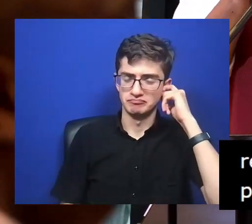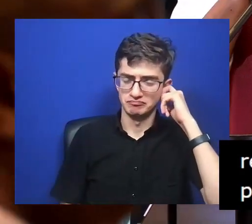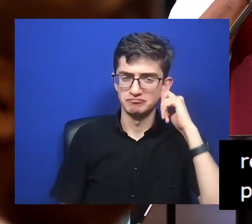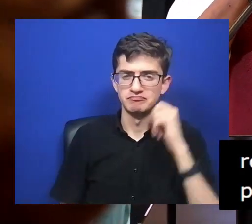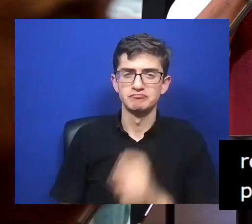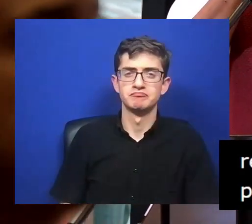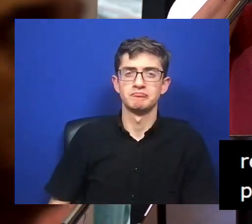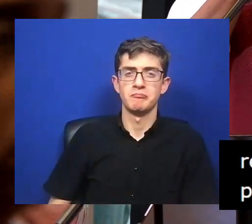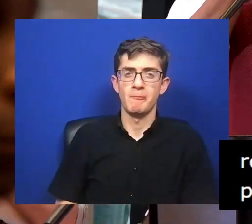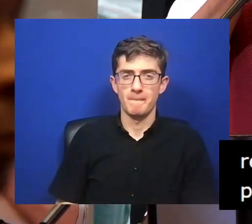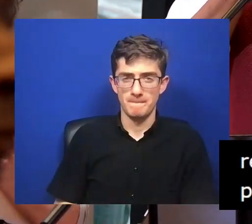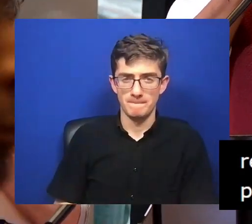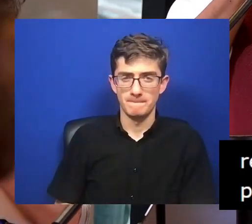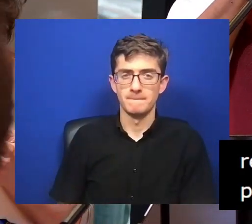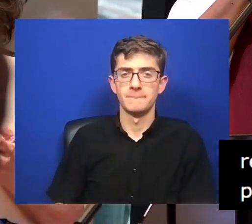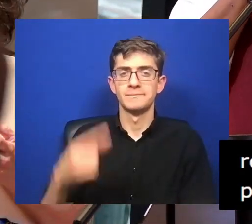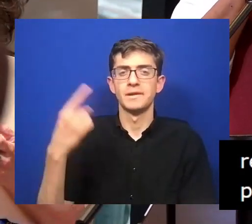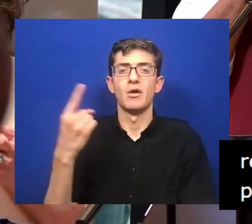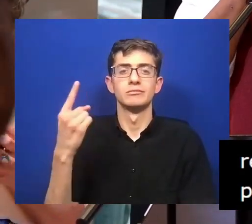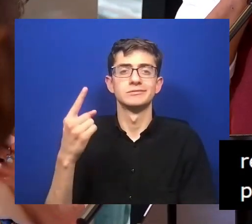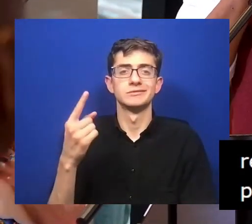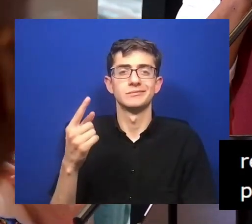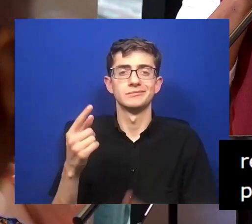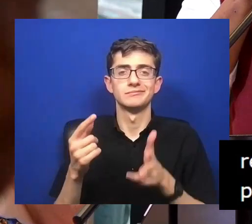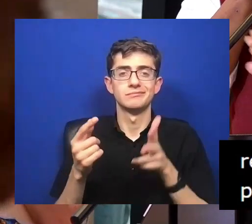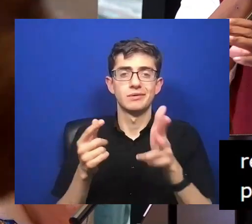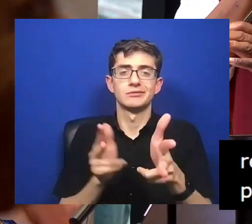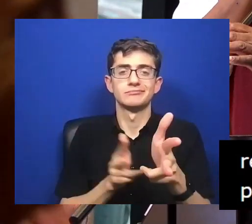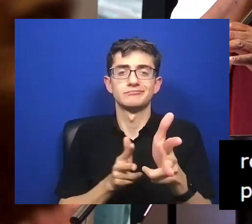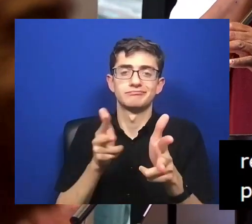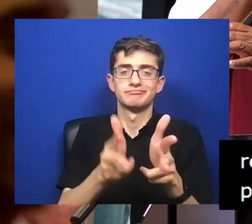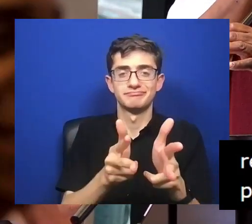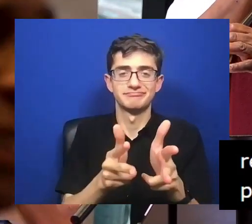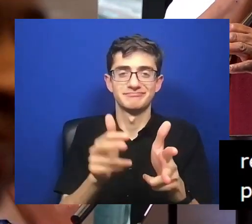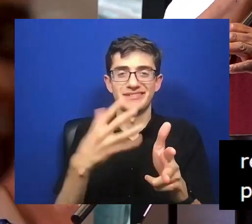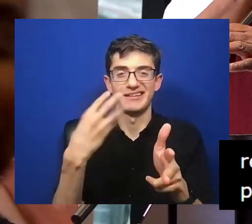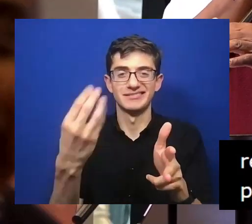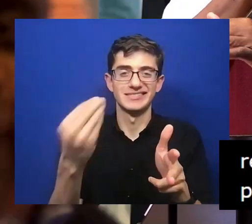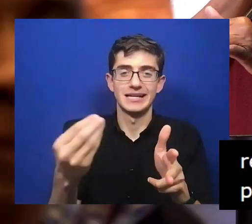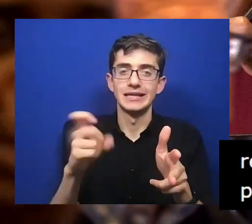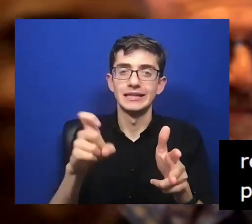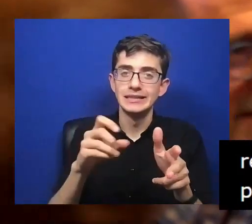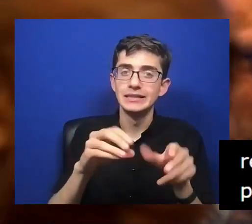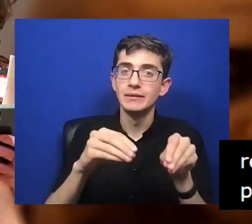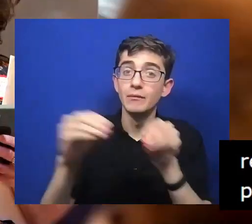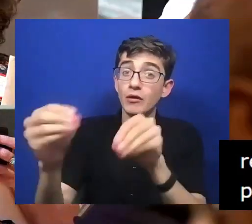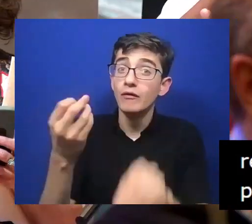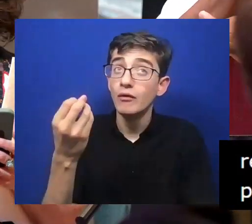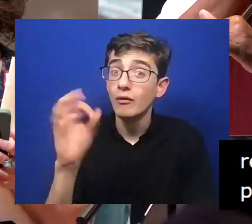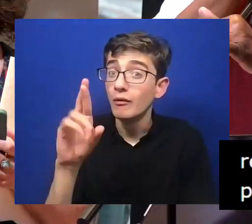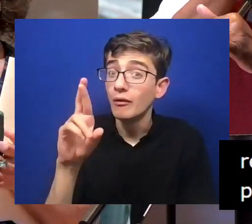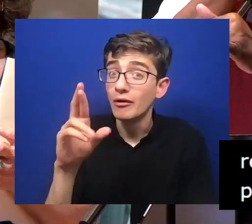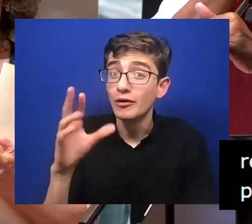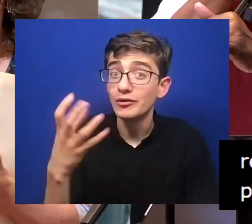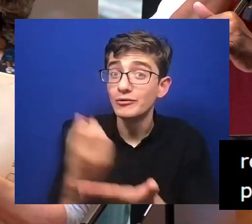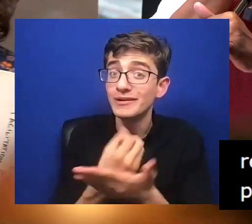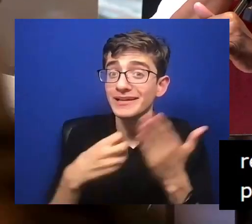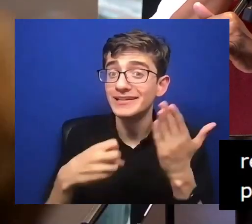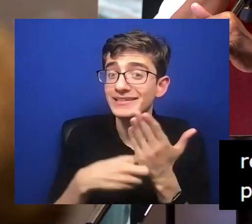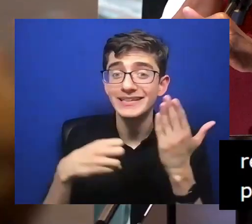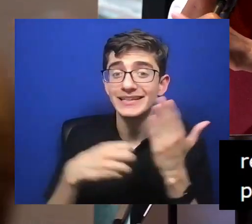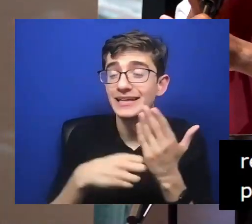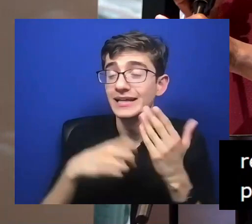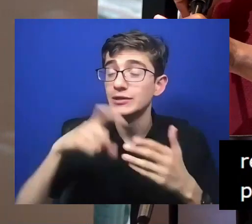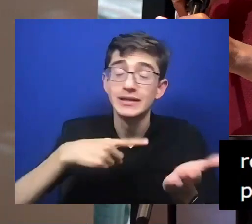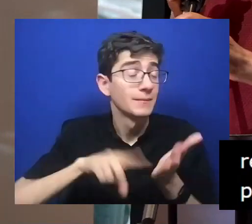All right, someone's double parked outside. Got to move your car, or you're going to get a ticket, and you can't do anything but pay it by